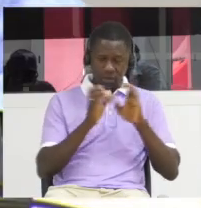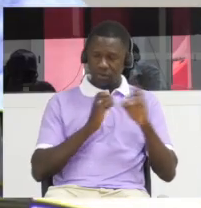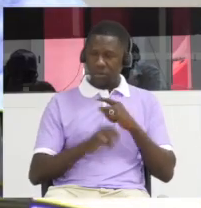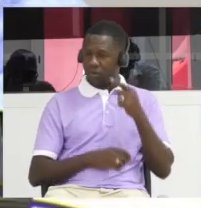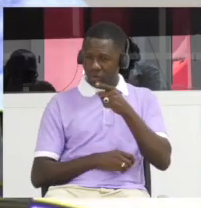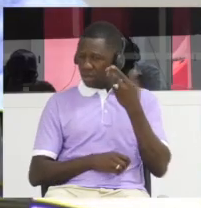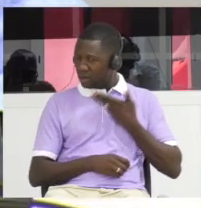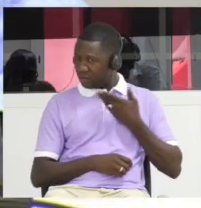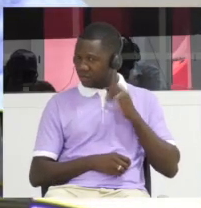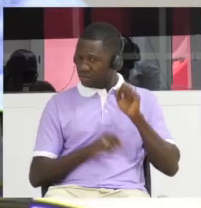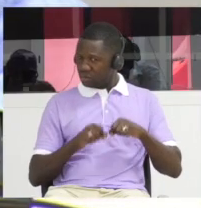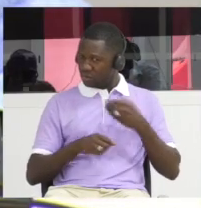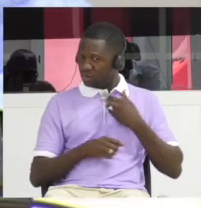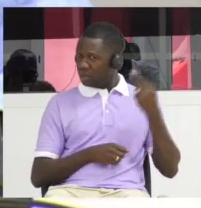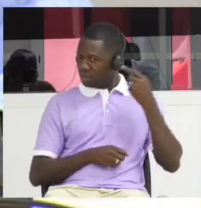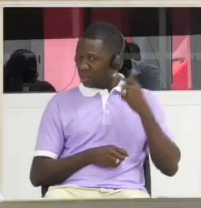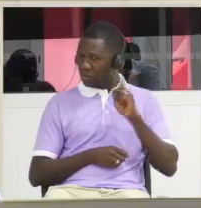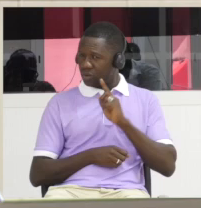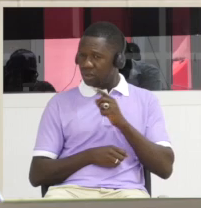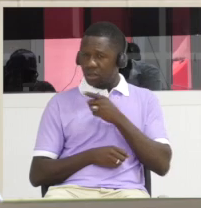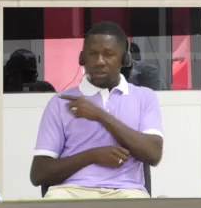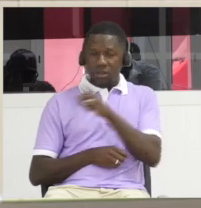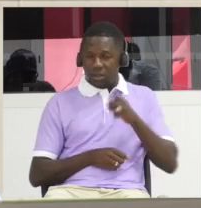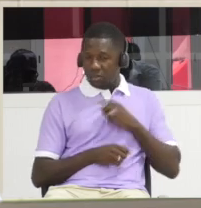chance to hear their conversations?